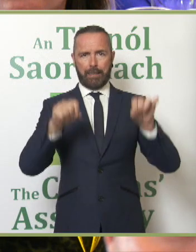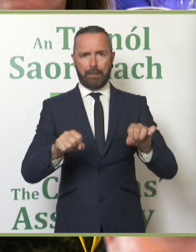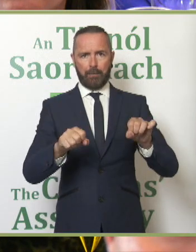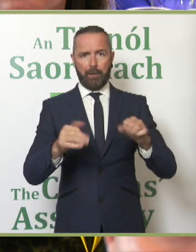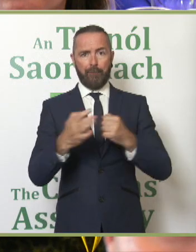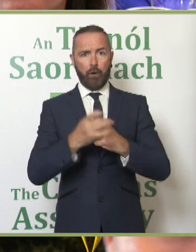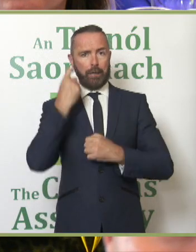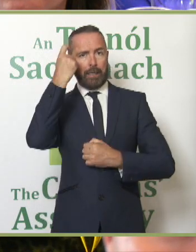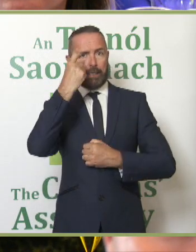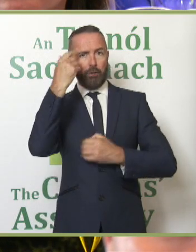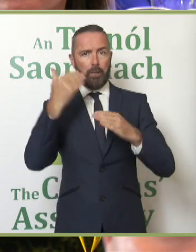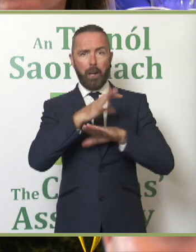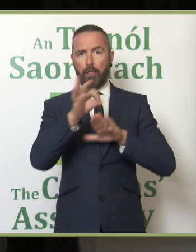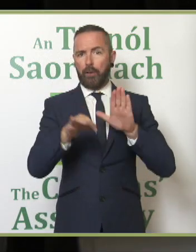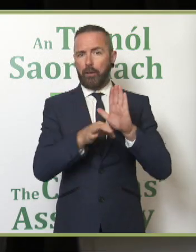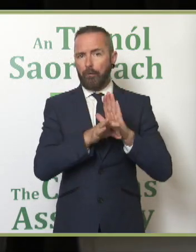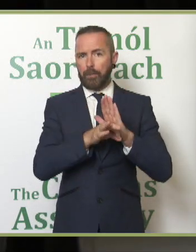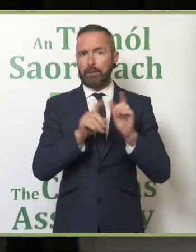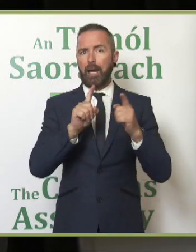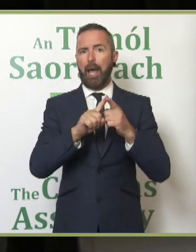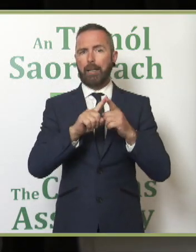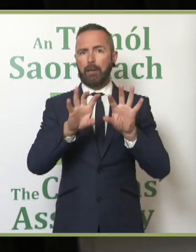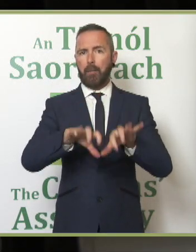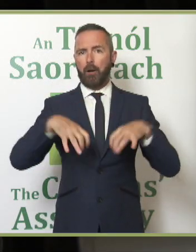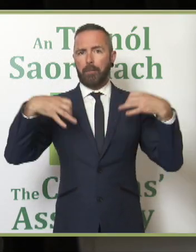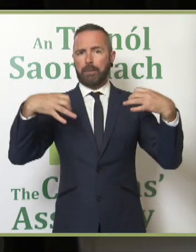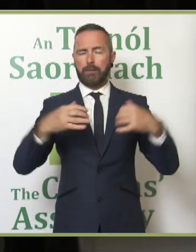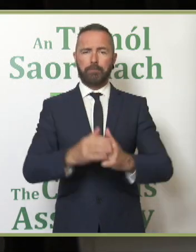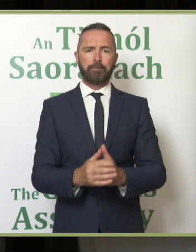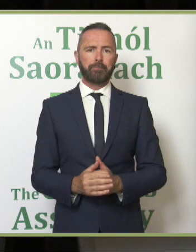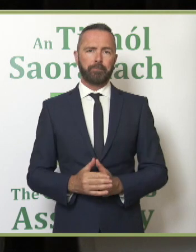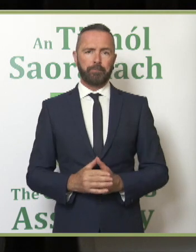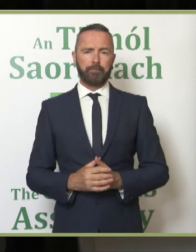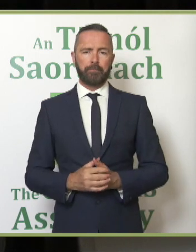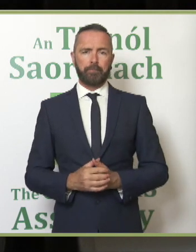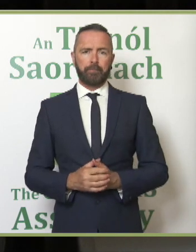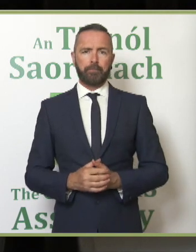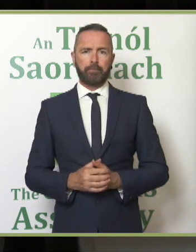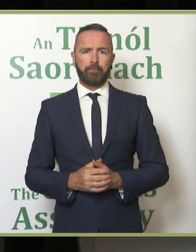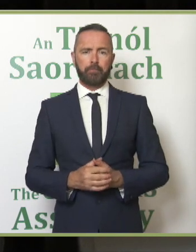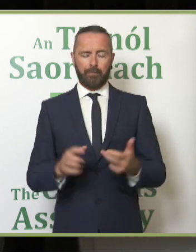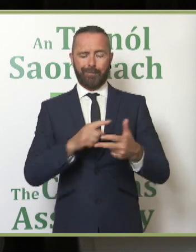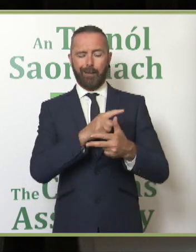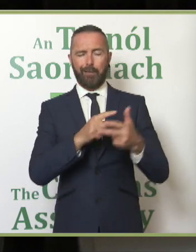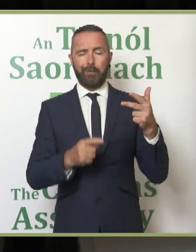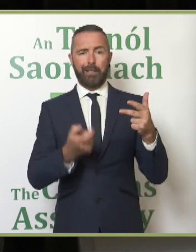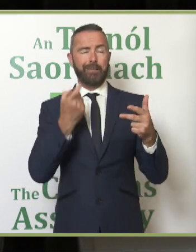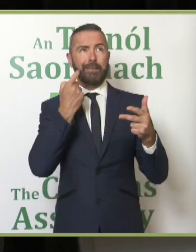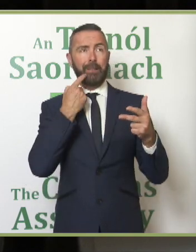by the government and the Parliament. So as well as answering these three